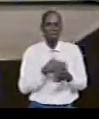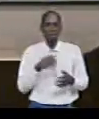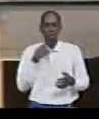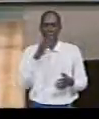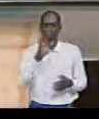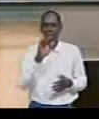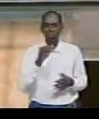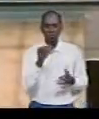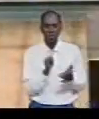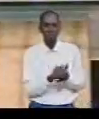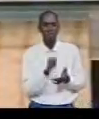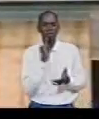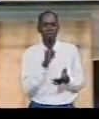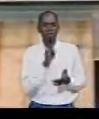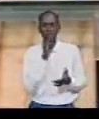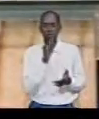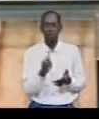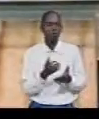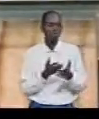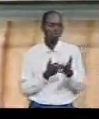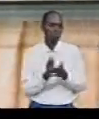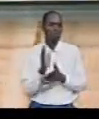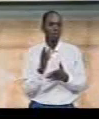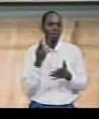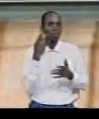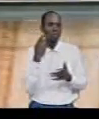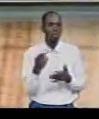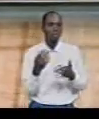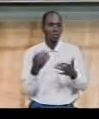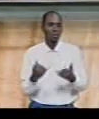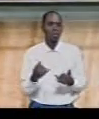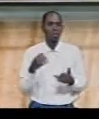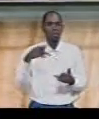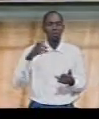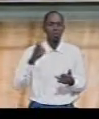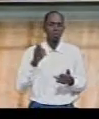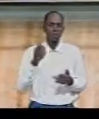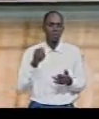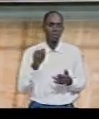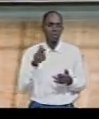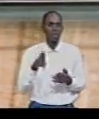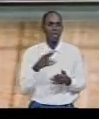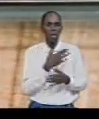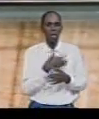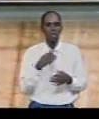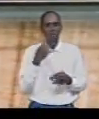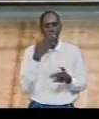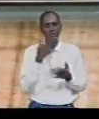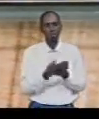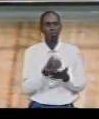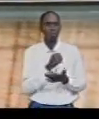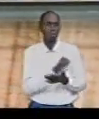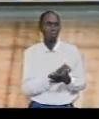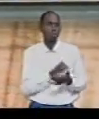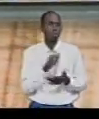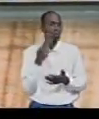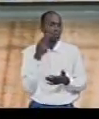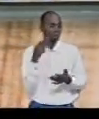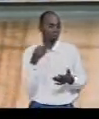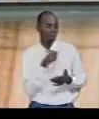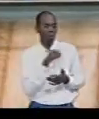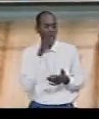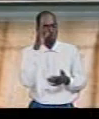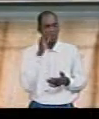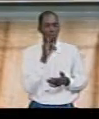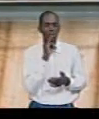a good attitude. That's the evidence that a person is a real child of God, is a real minister of God. It says,